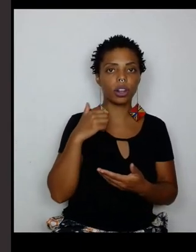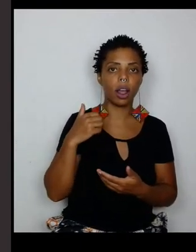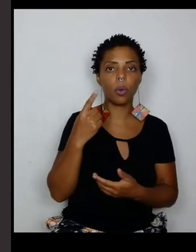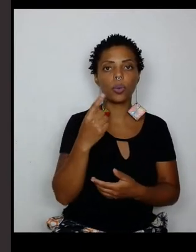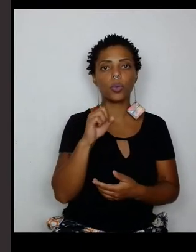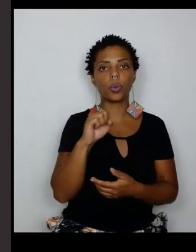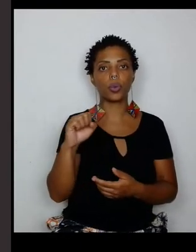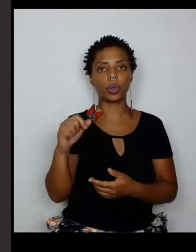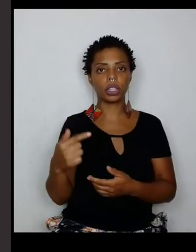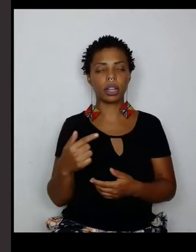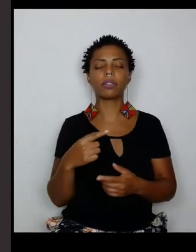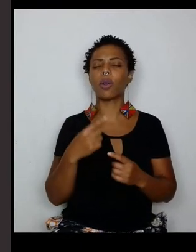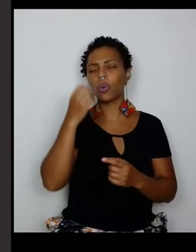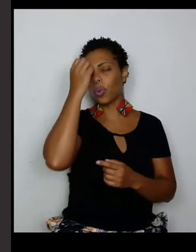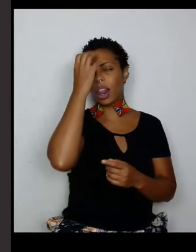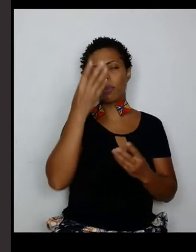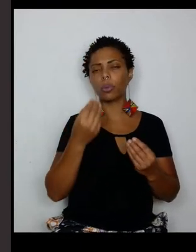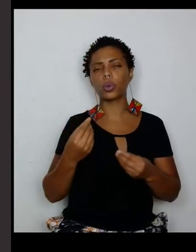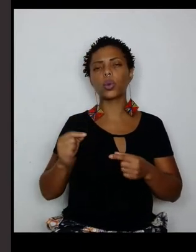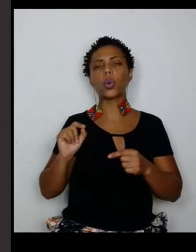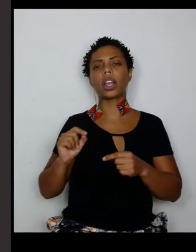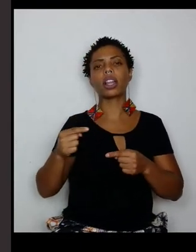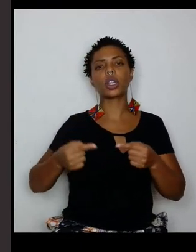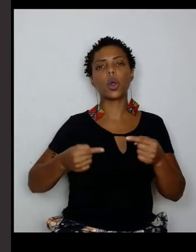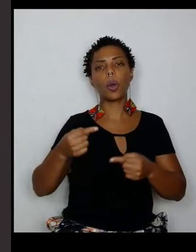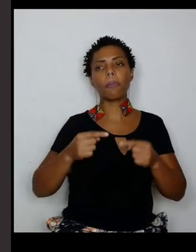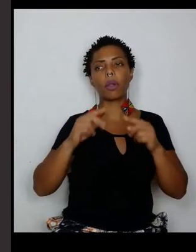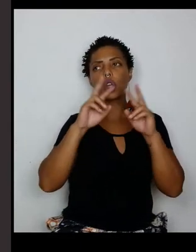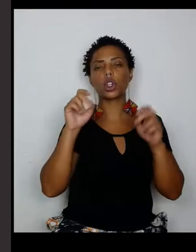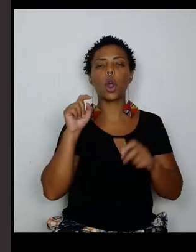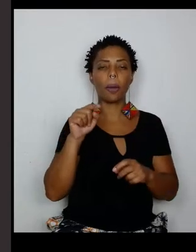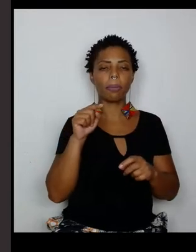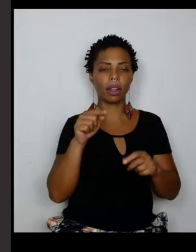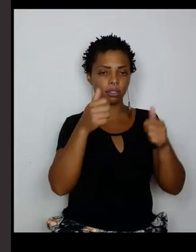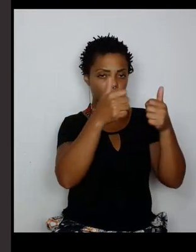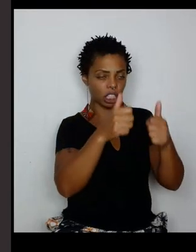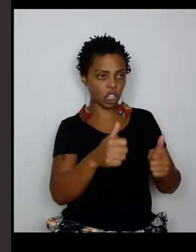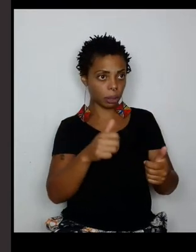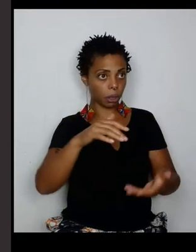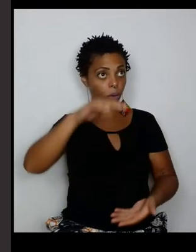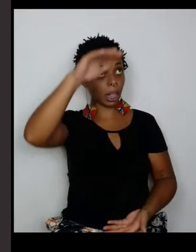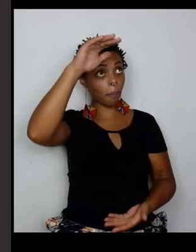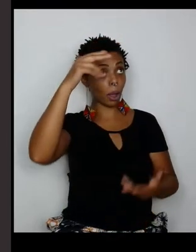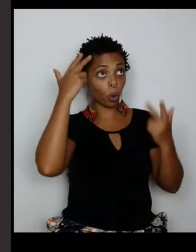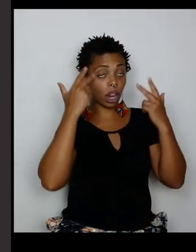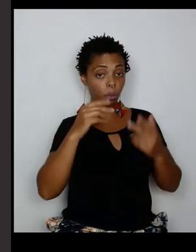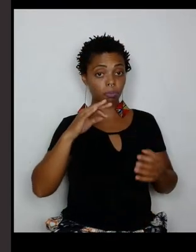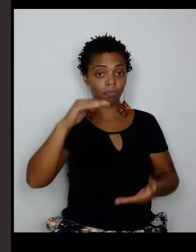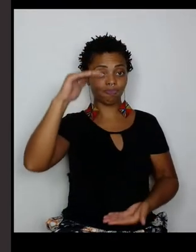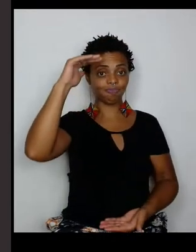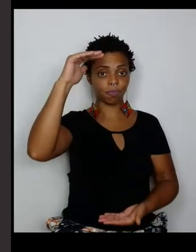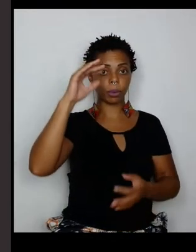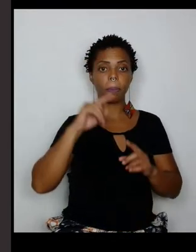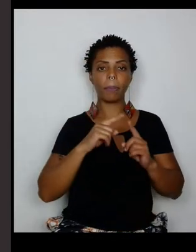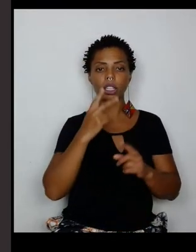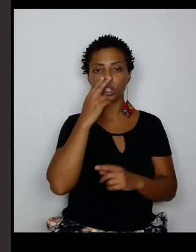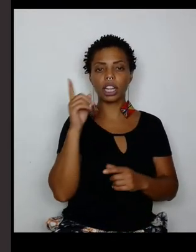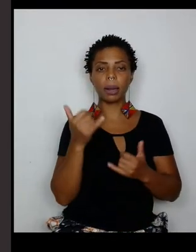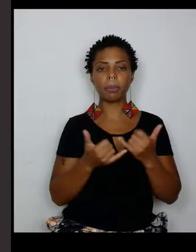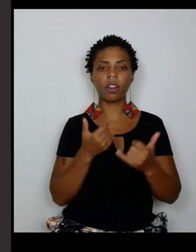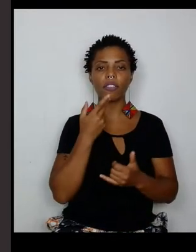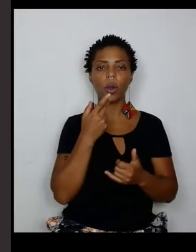discussion in front of the life-sized painted plaster i'm pretty sure linda quipped that the sculpture predicted gorgan's approach to the native women of